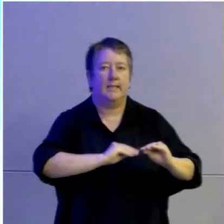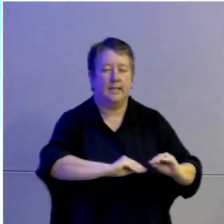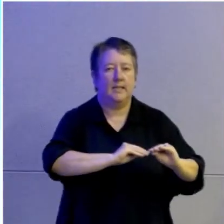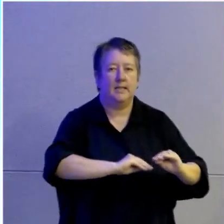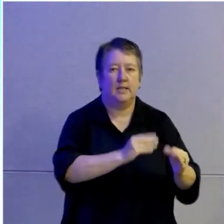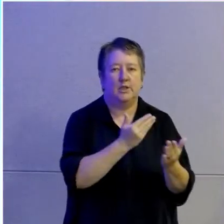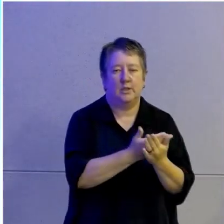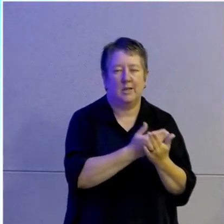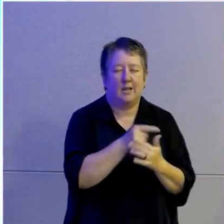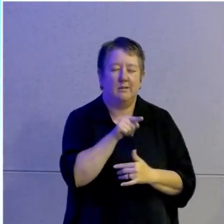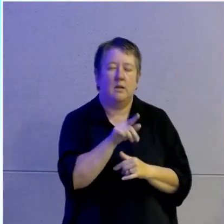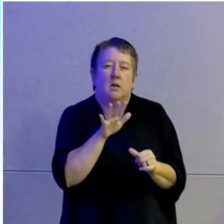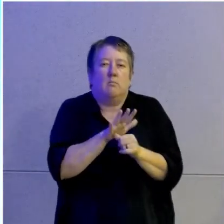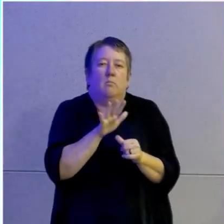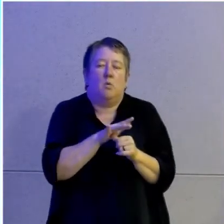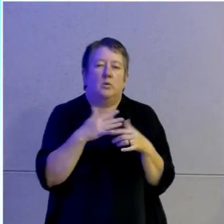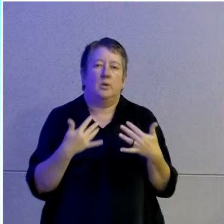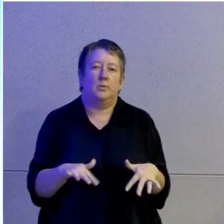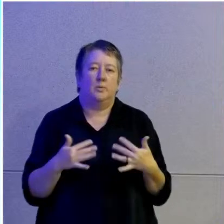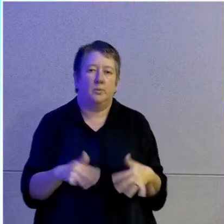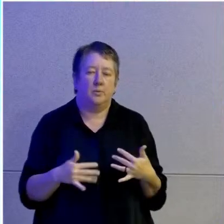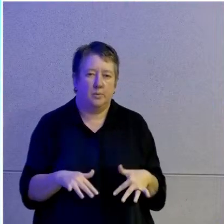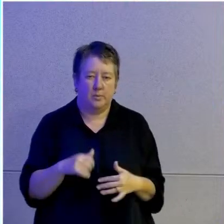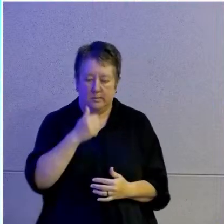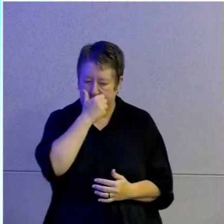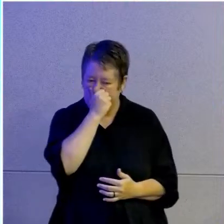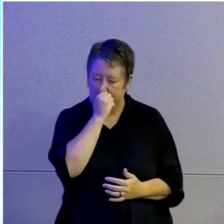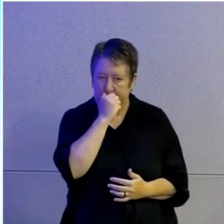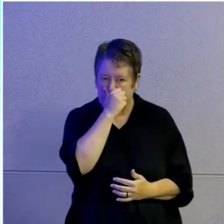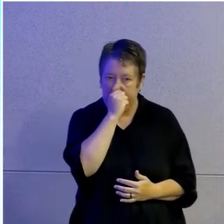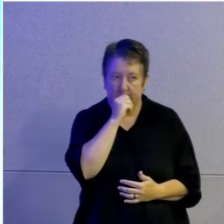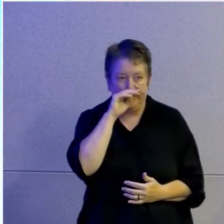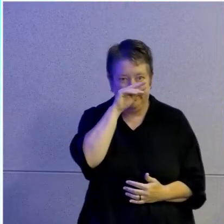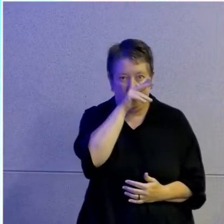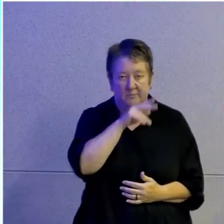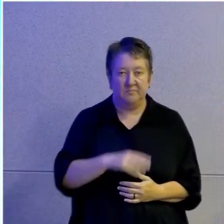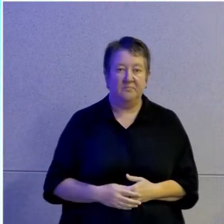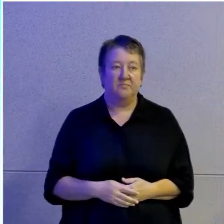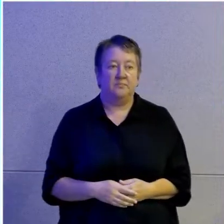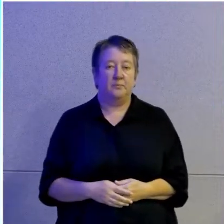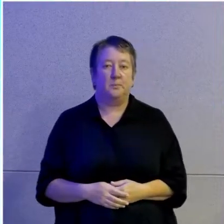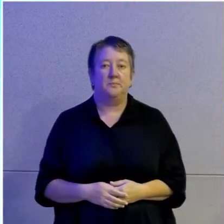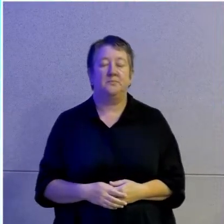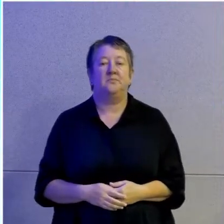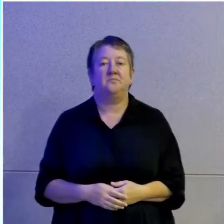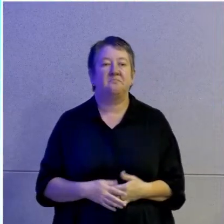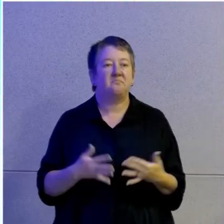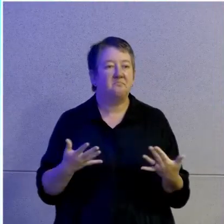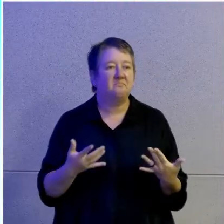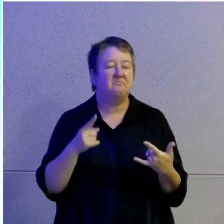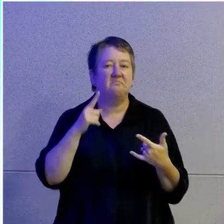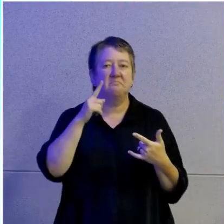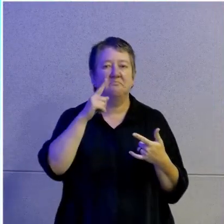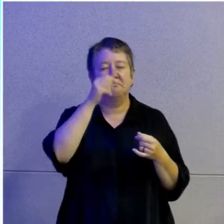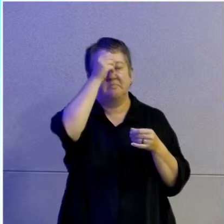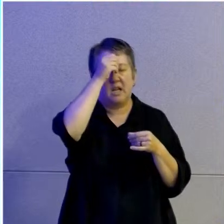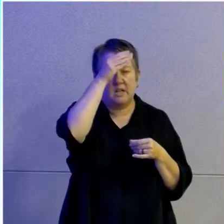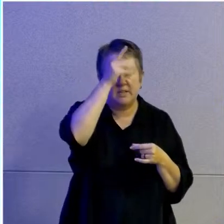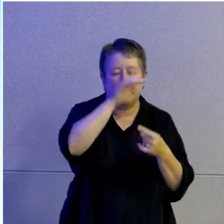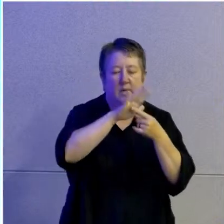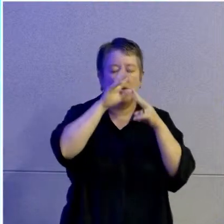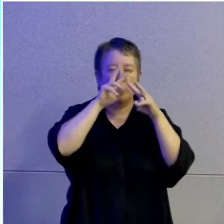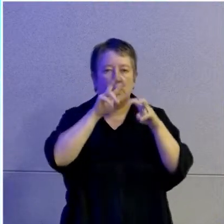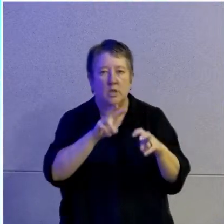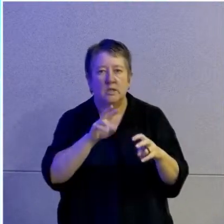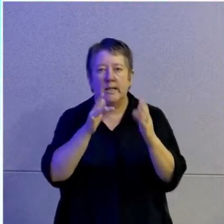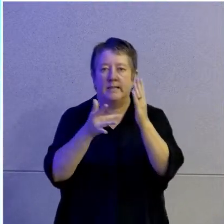pleased that there has been an increase in the participation by academics, researchers, technical staff, and